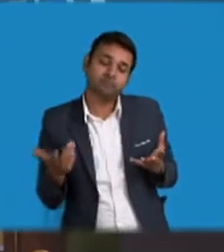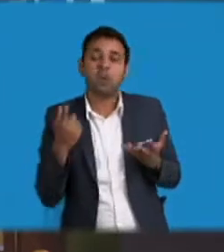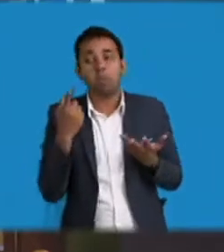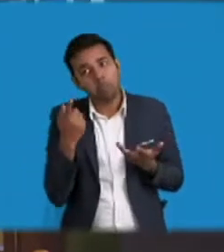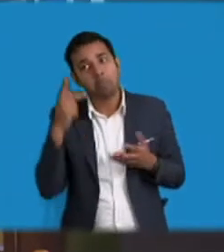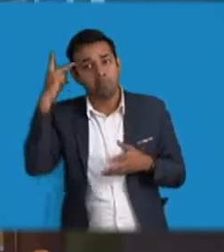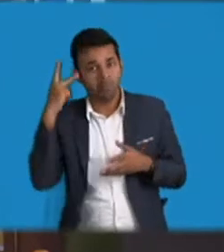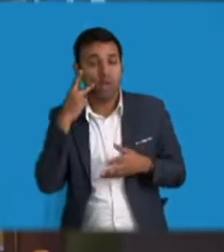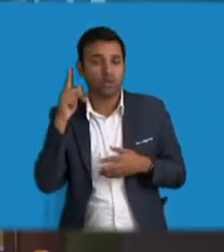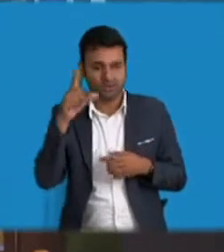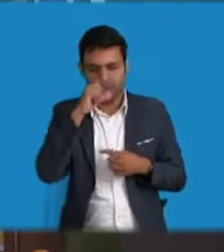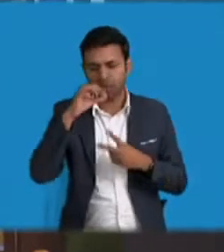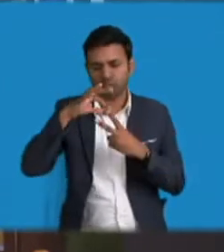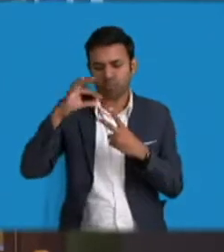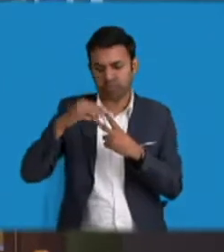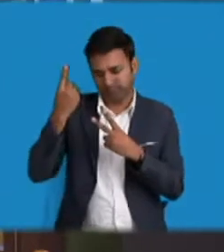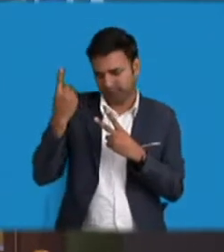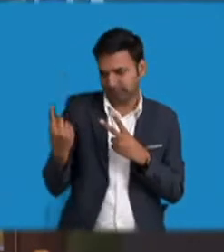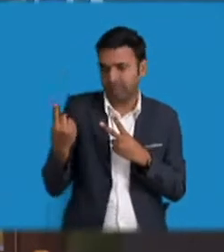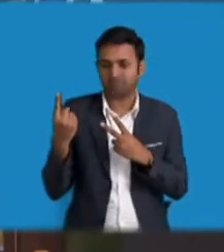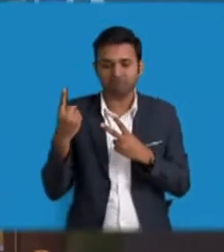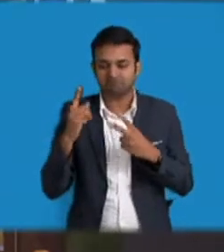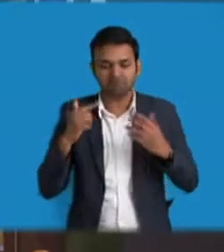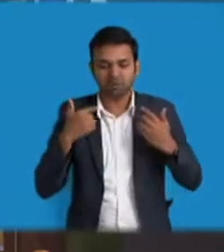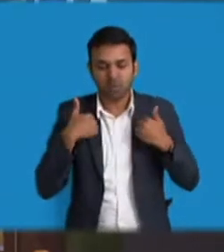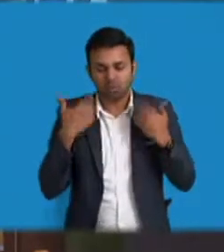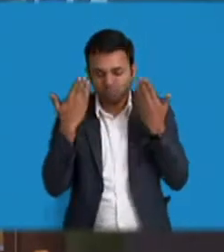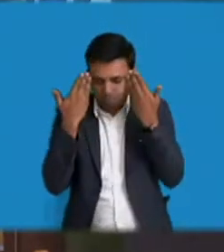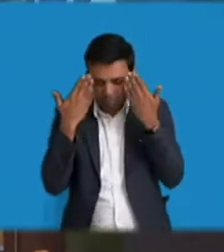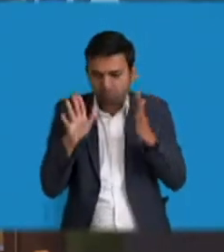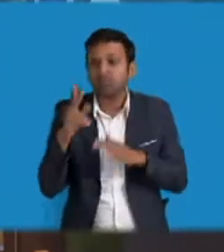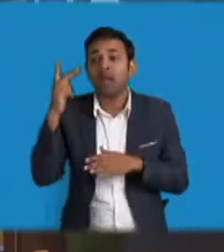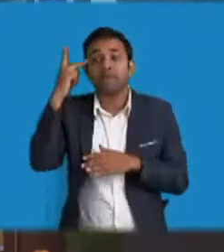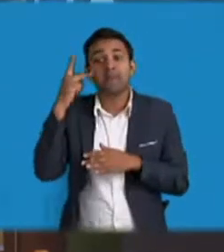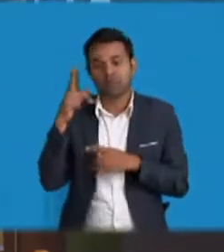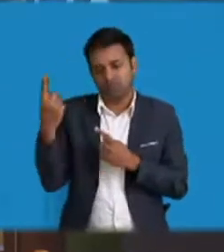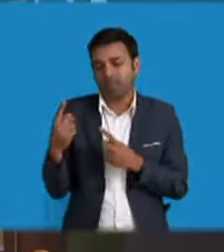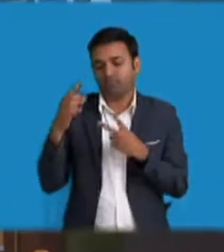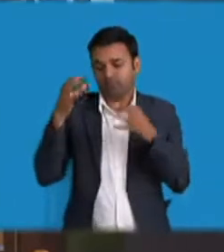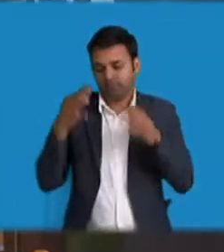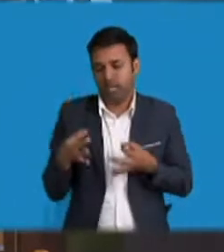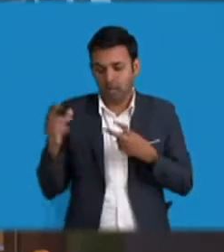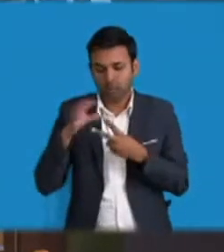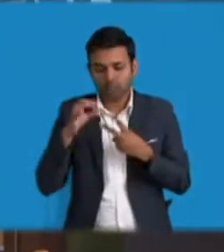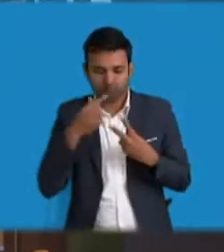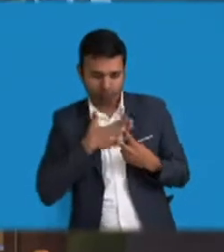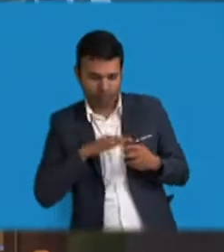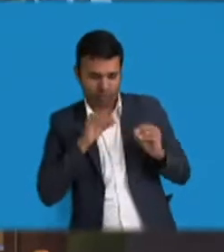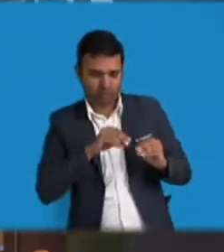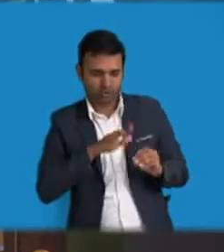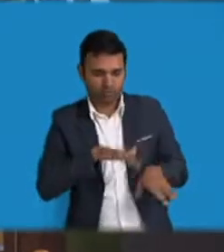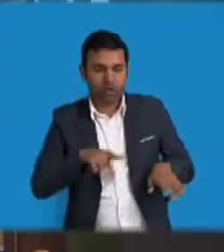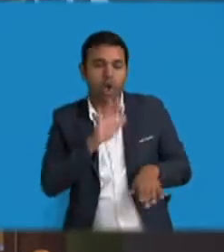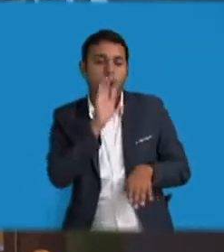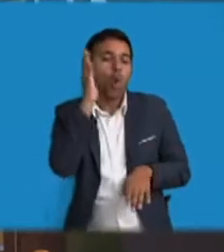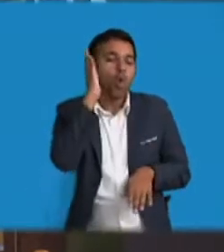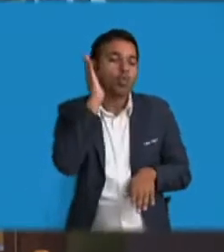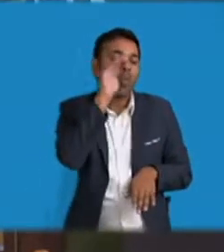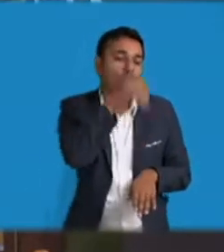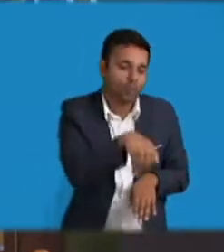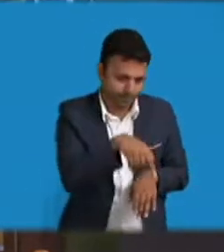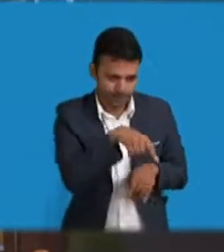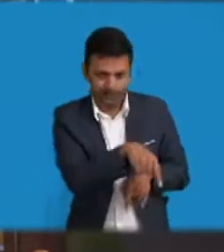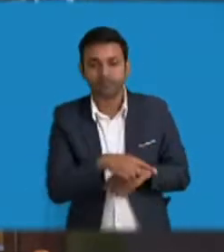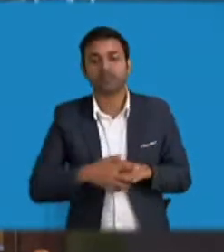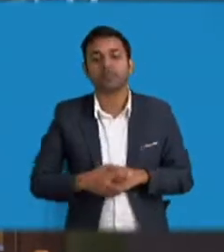Not us, Madam Speaker, but we are trying to identify the children who may have problems.